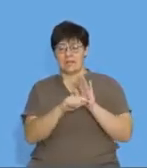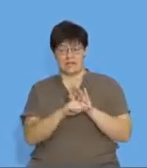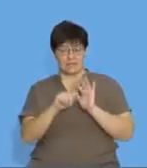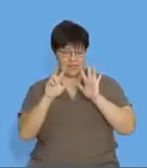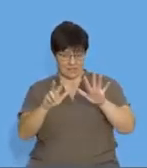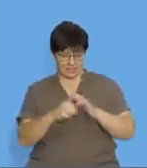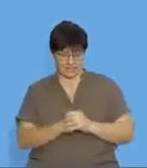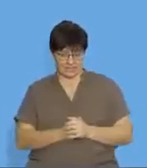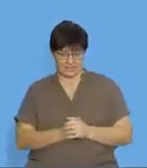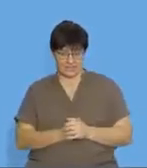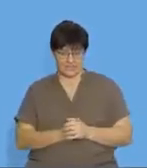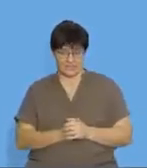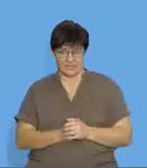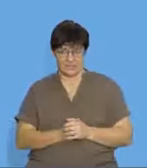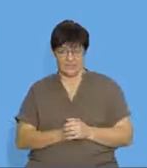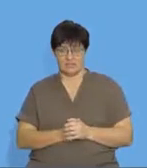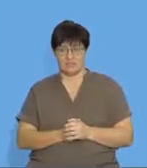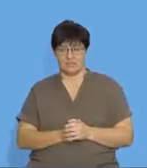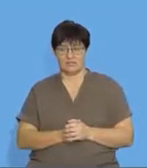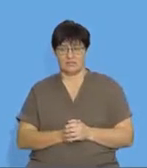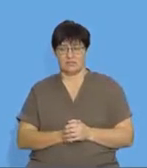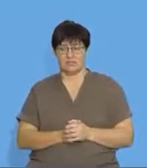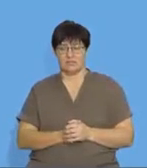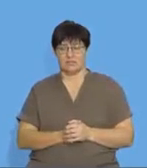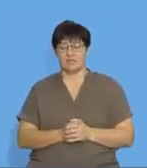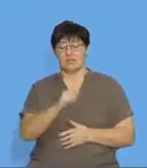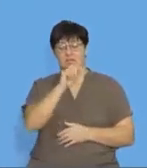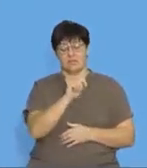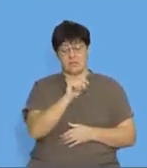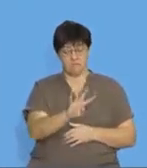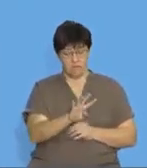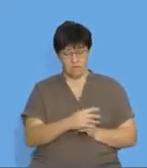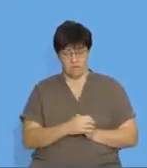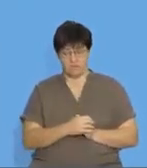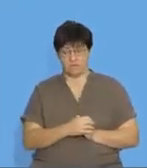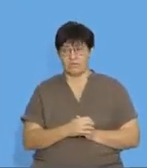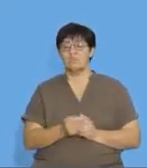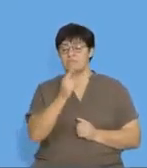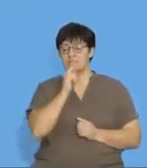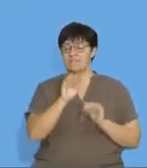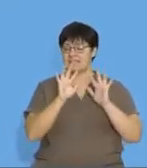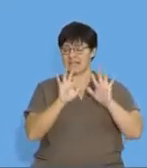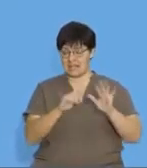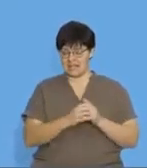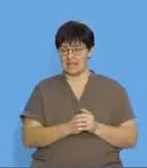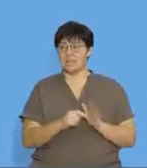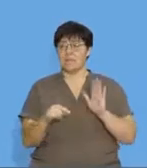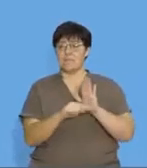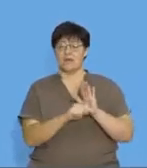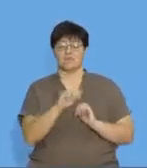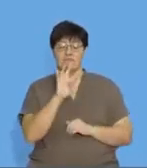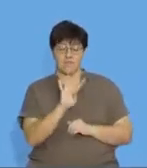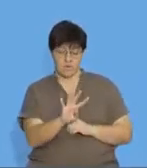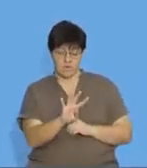negative 8. Then if I write an expression for term 4, we can see that it was 10